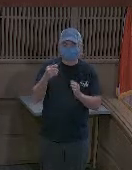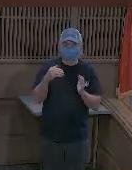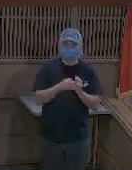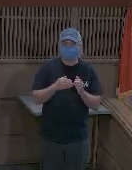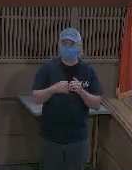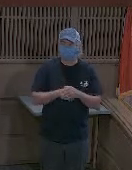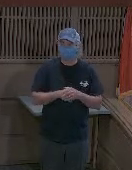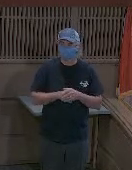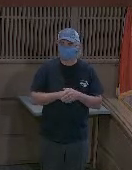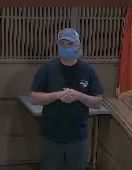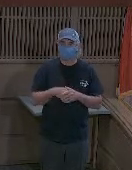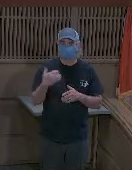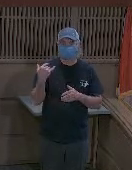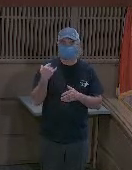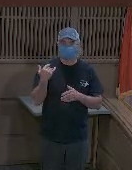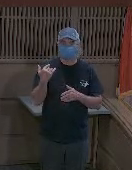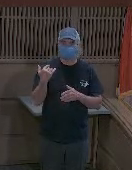had